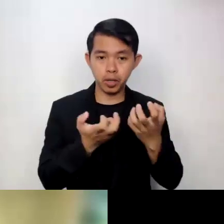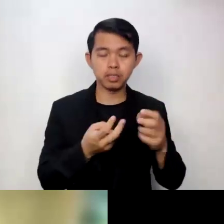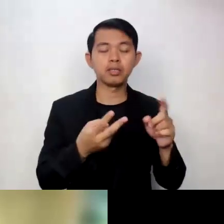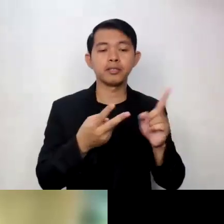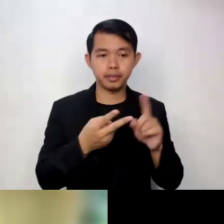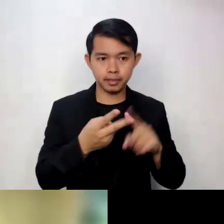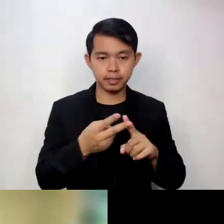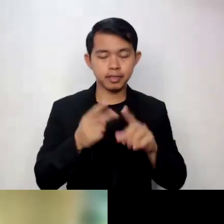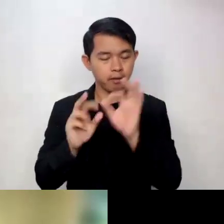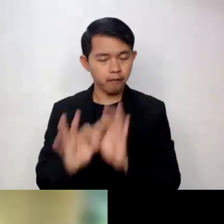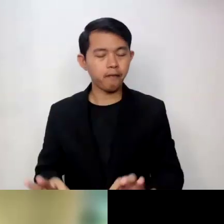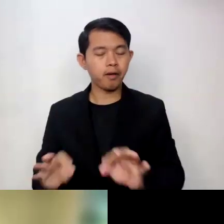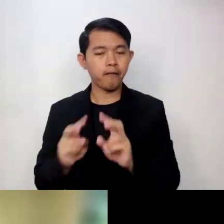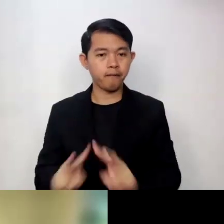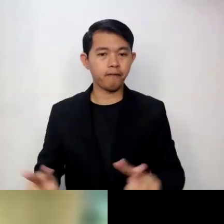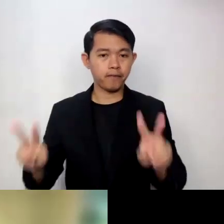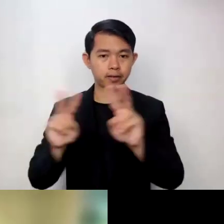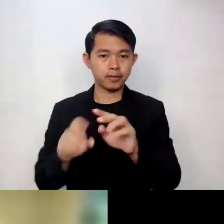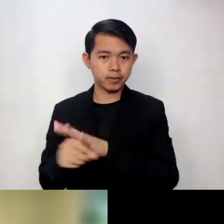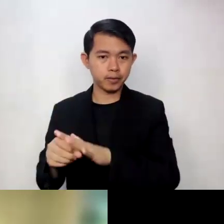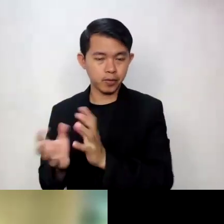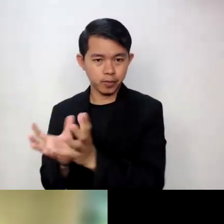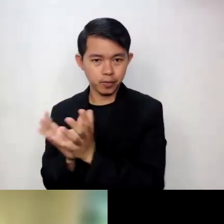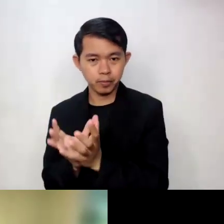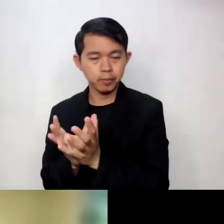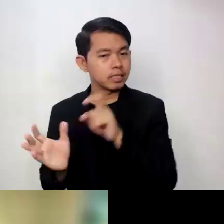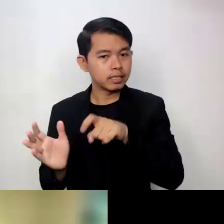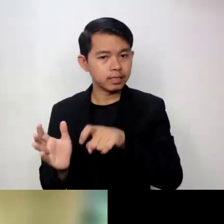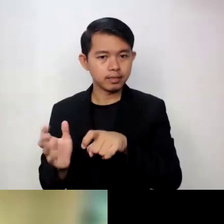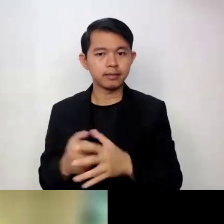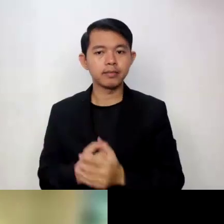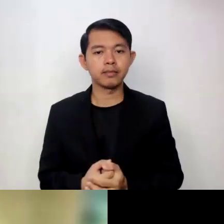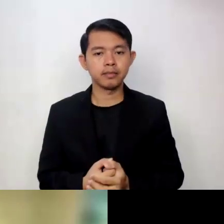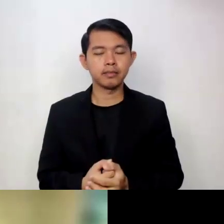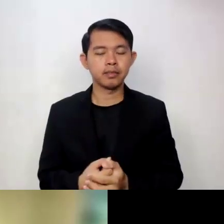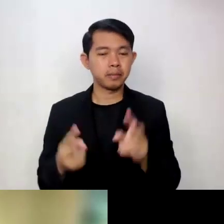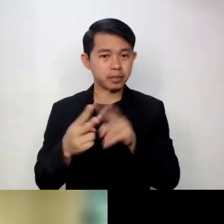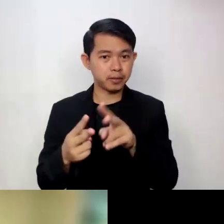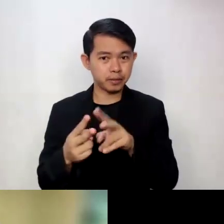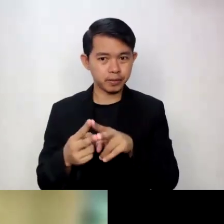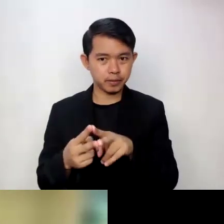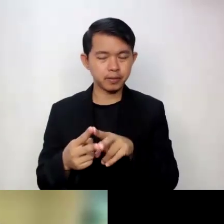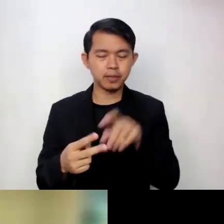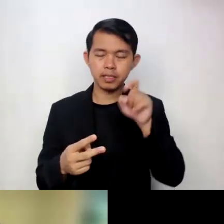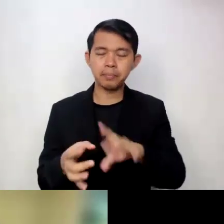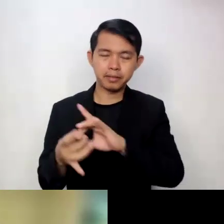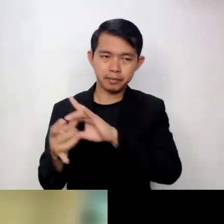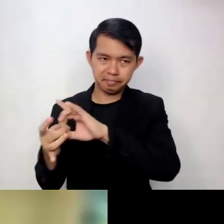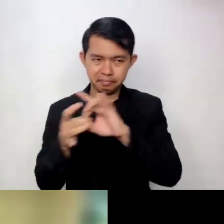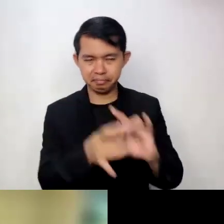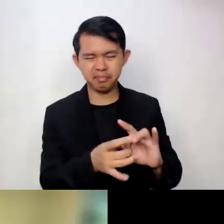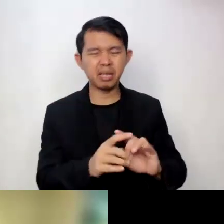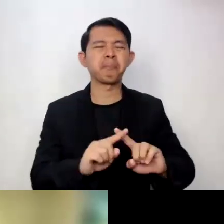values what local communities need. And in the ideal world, itong dalawang ito ay aligned, but in reality,